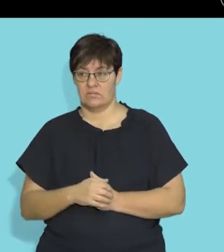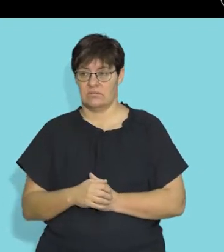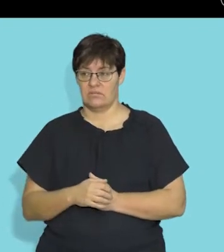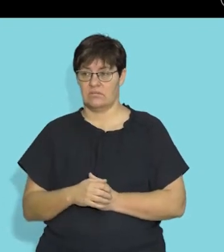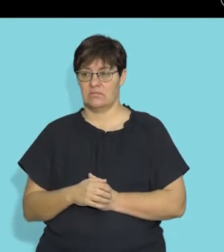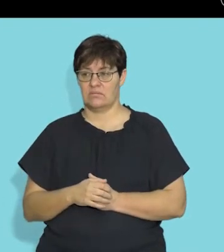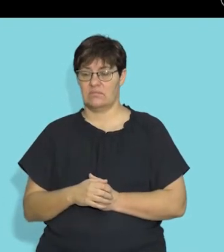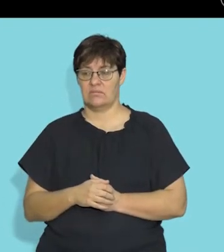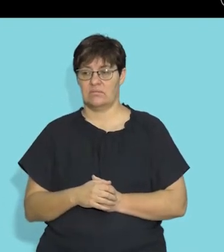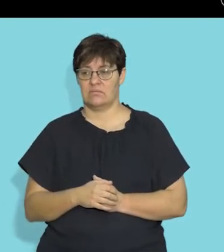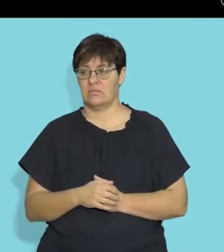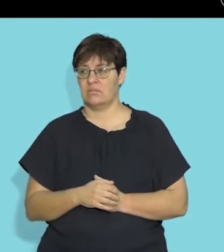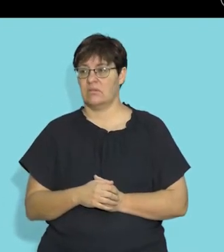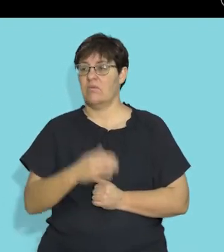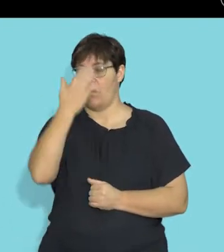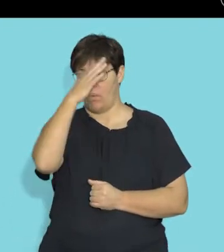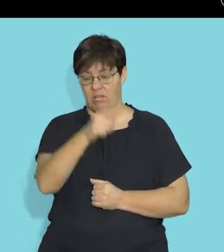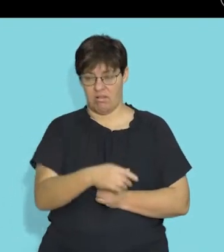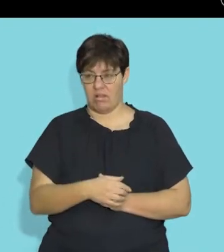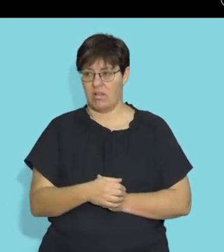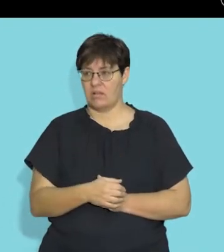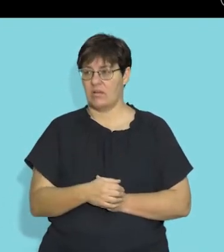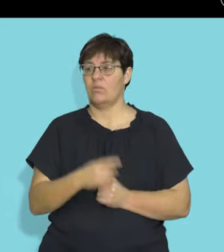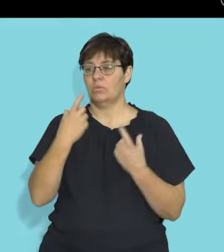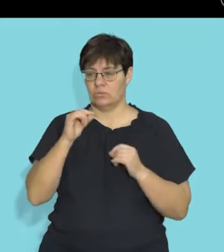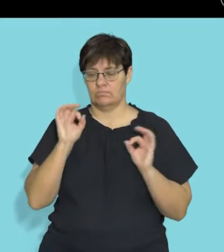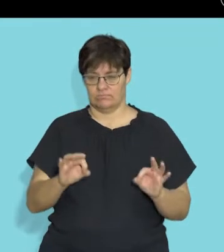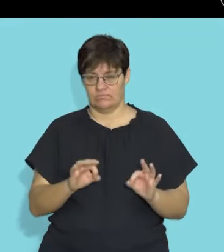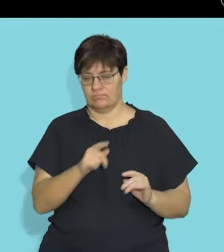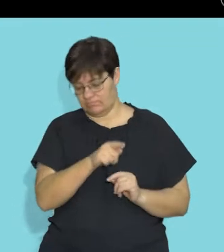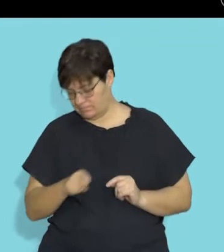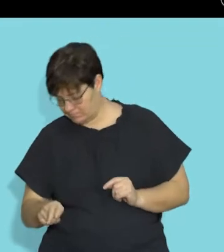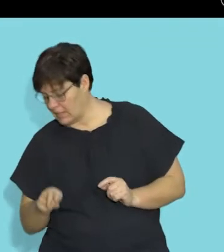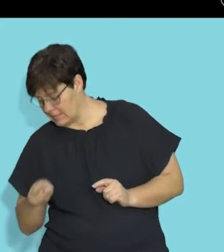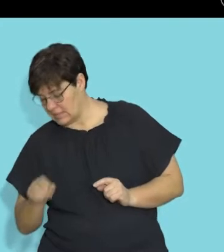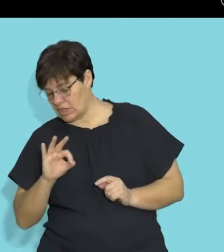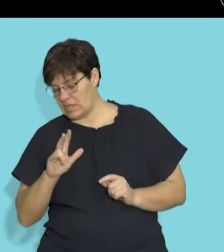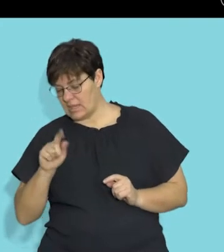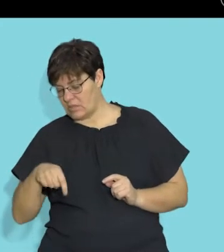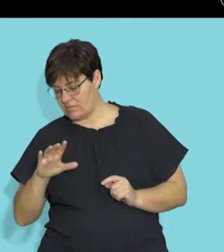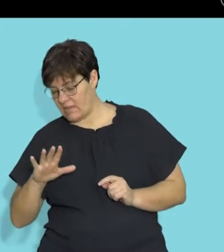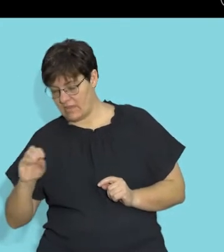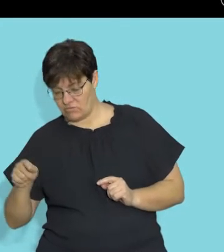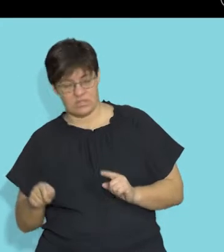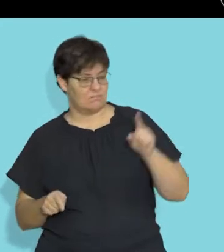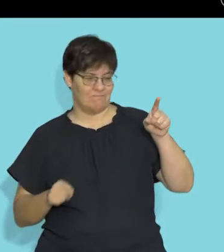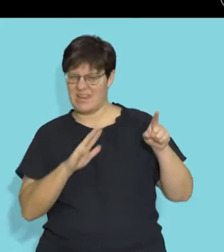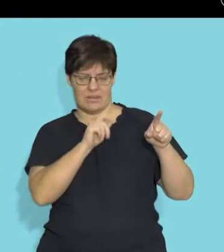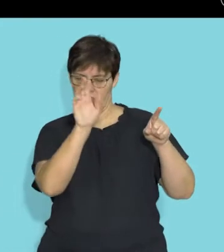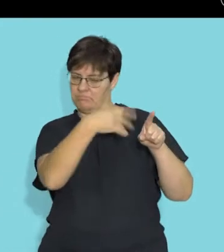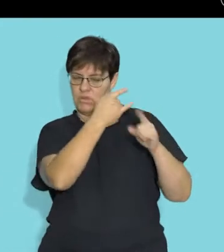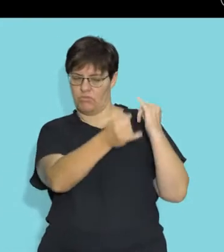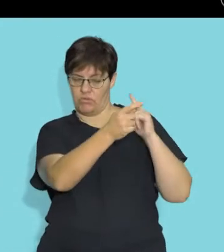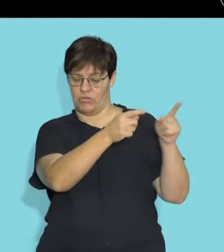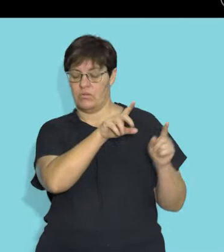Let's change that. So immediately we know that we're doing the right thing. Let's look at it here. There we go. Closing